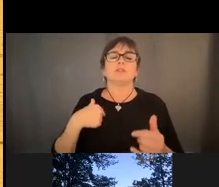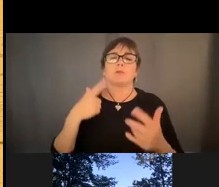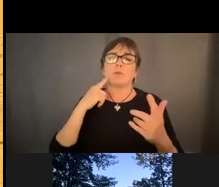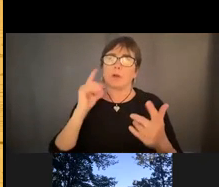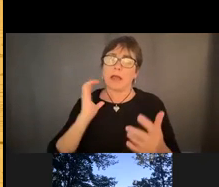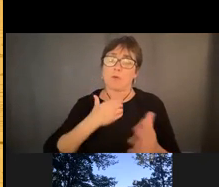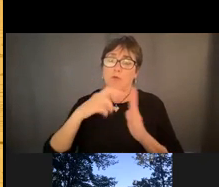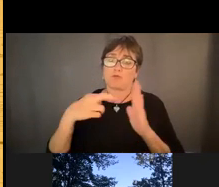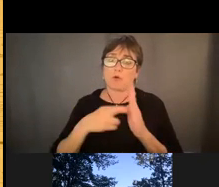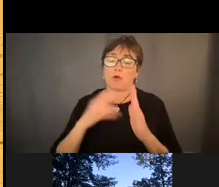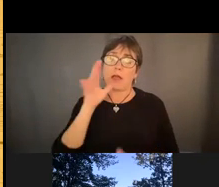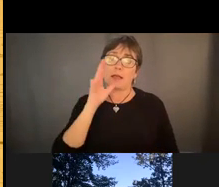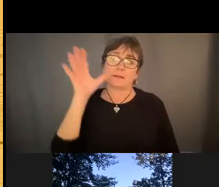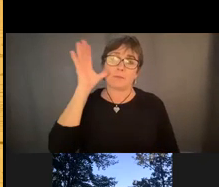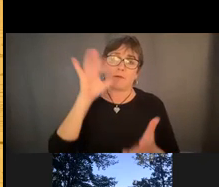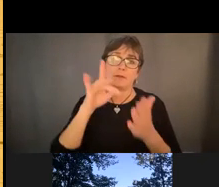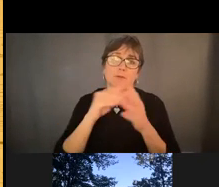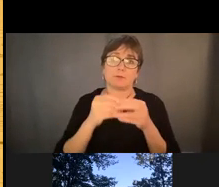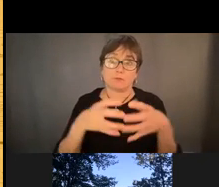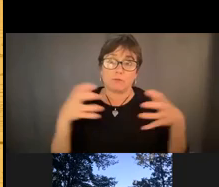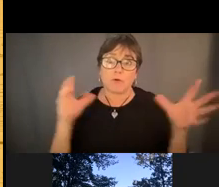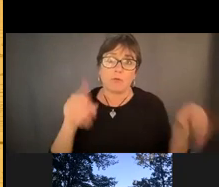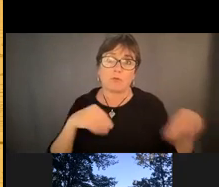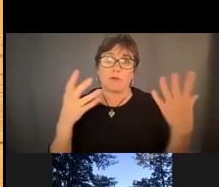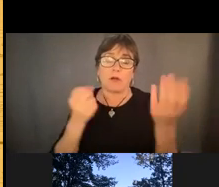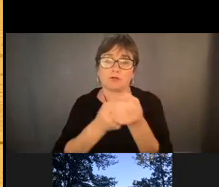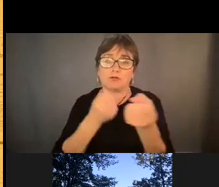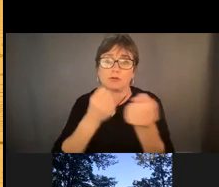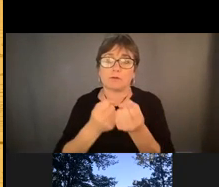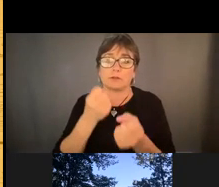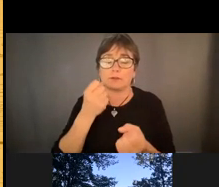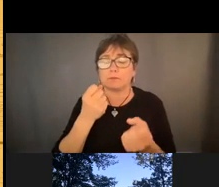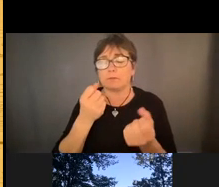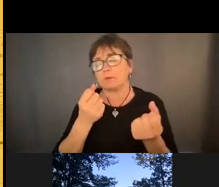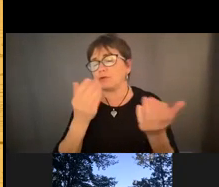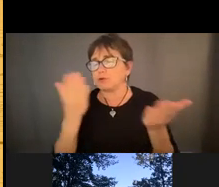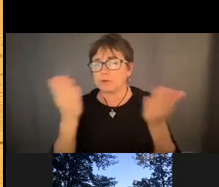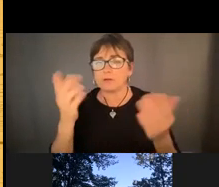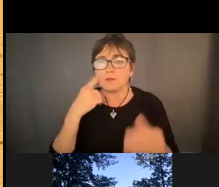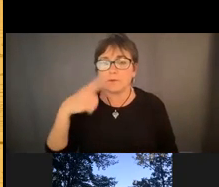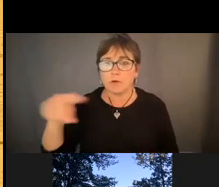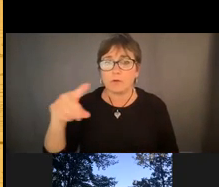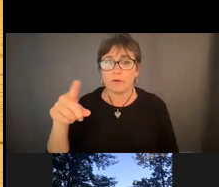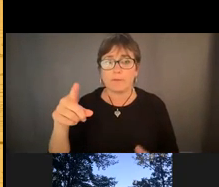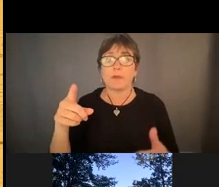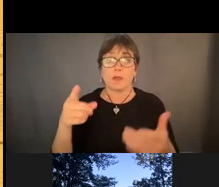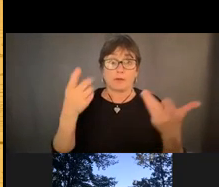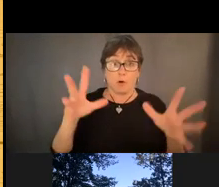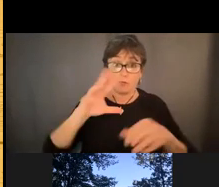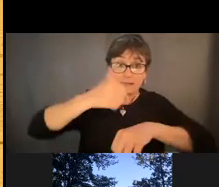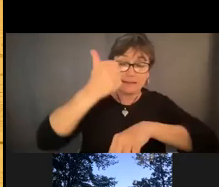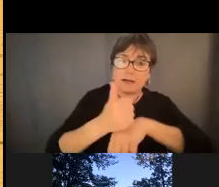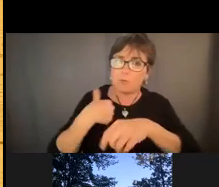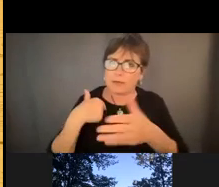centers to provide services and support to leaders of already existing, established new youth programs that can better include youth with